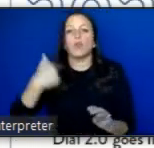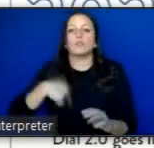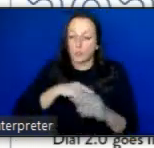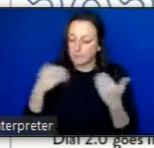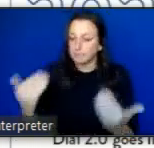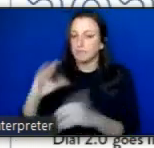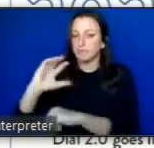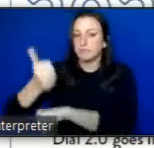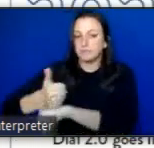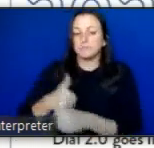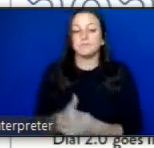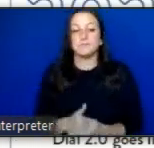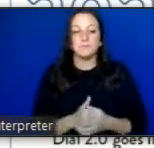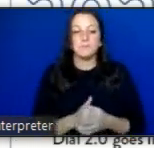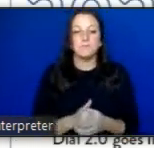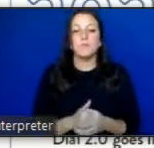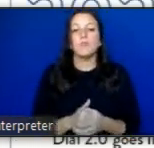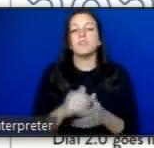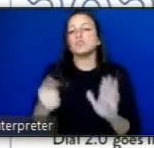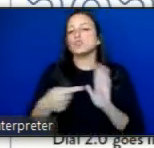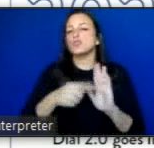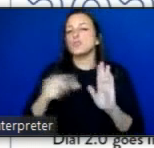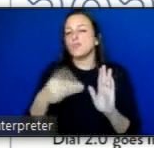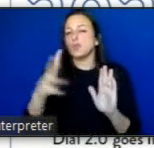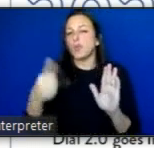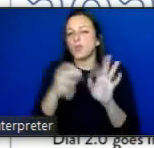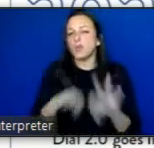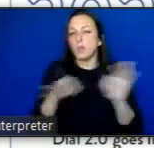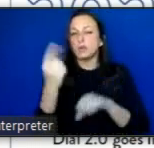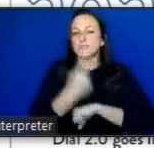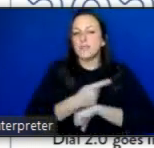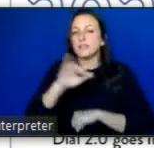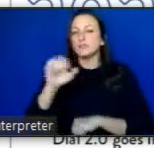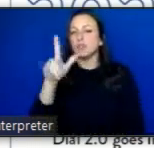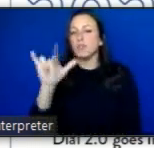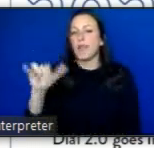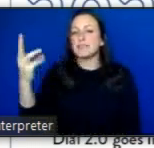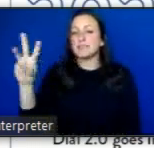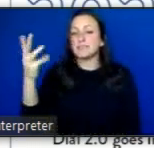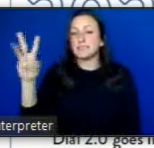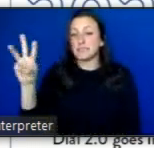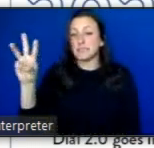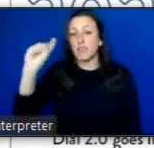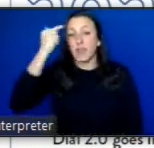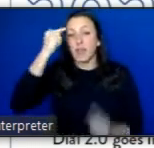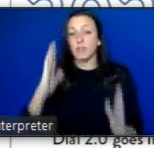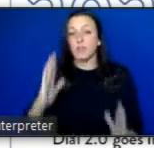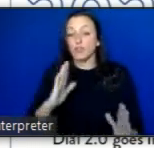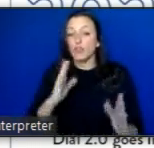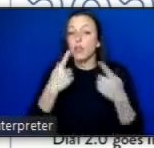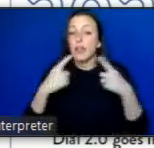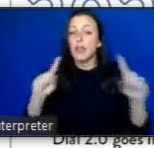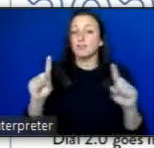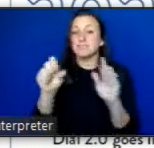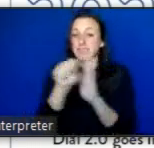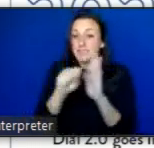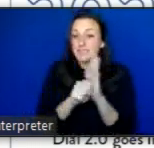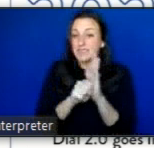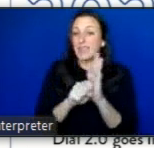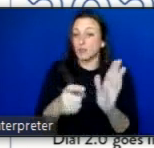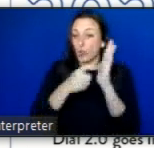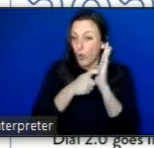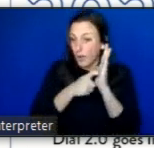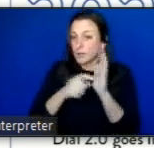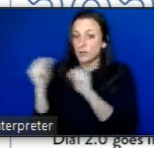And this just shows a few other key dates. On July 16th, the governor announced the statewide masking order.